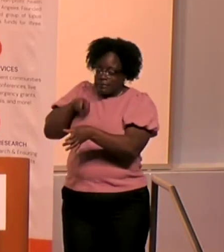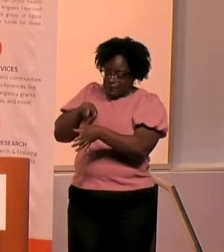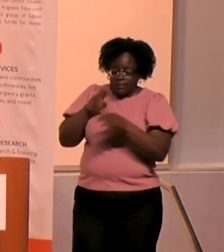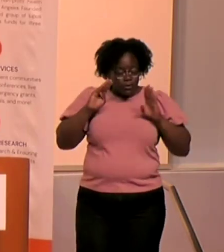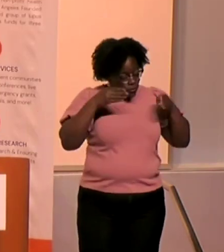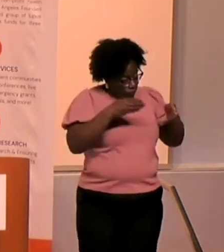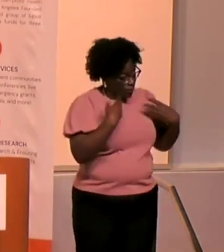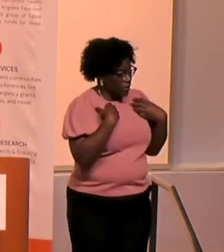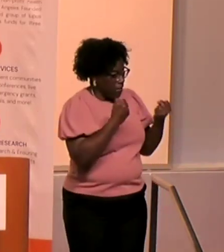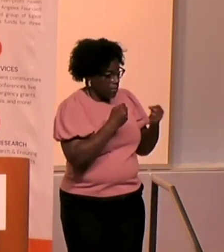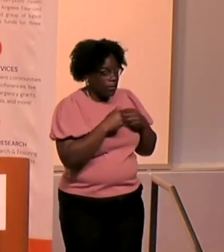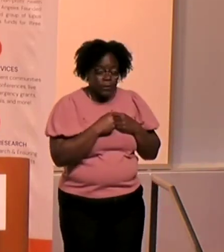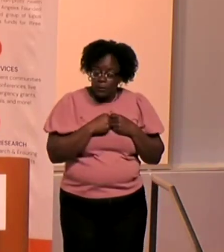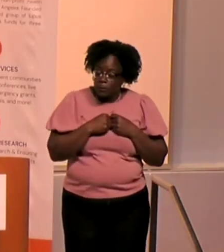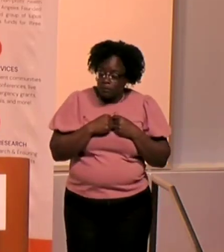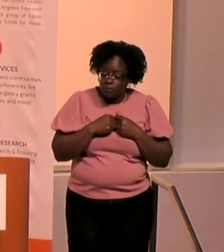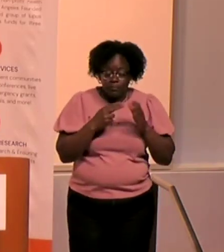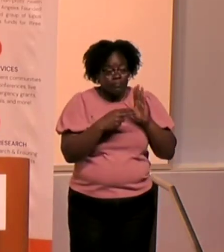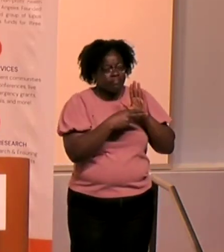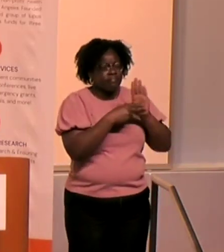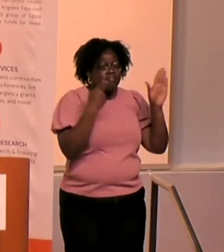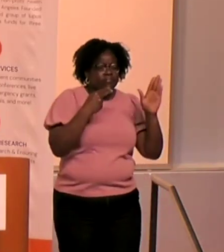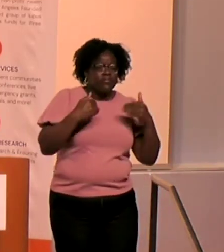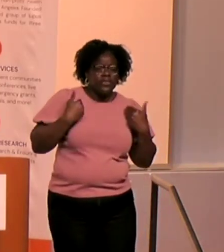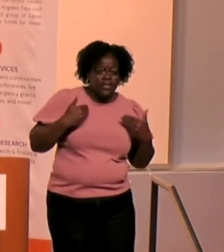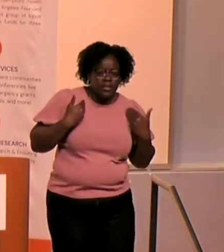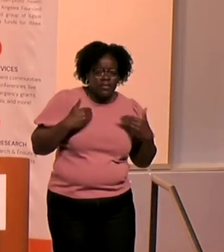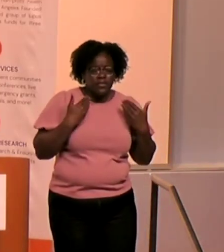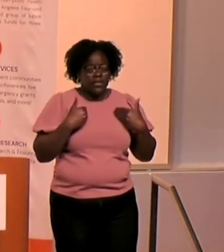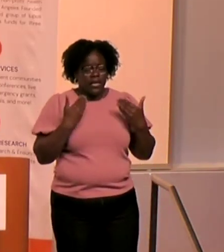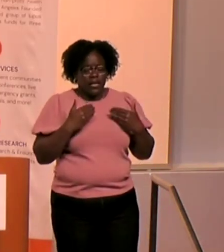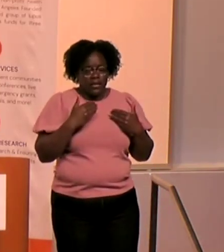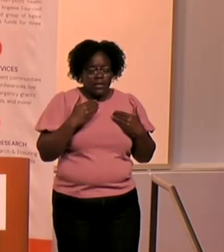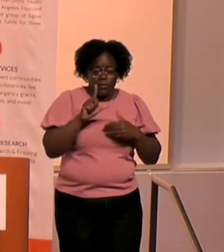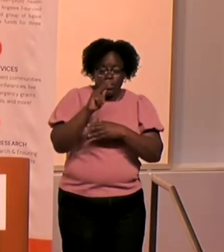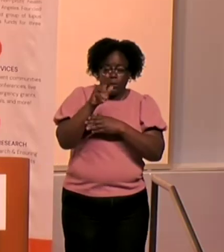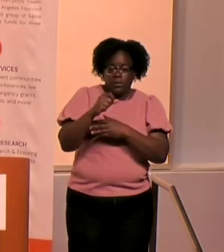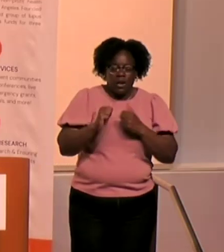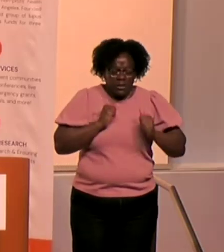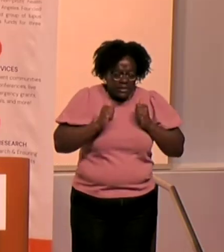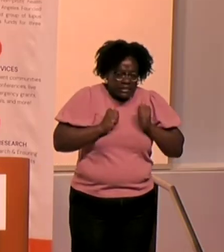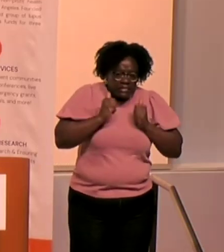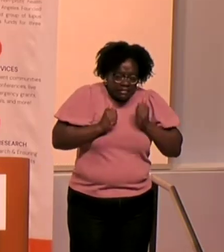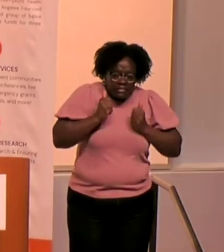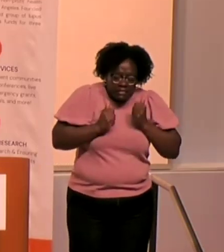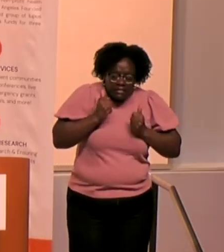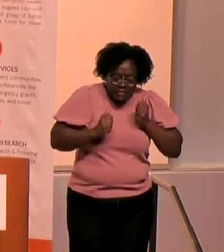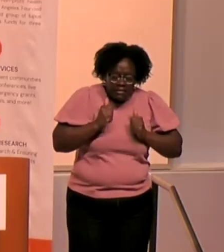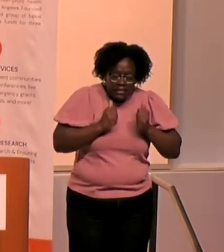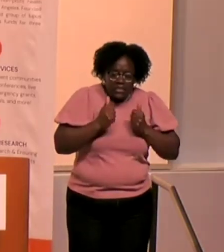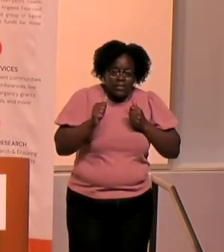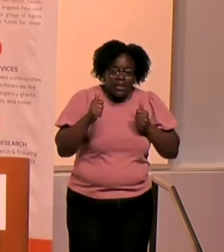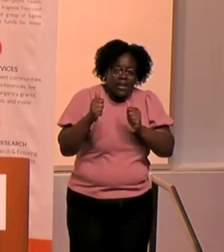because being diagnosed so young, I've always pushed myself so I could keep up with my friends and my peers